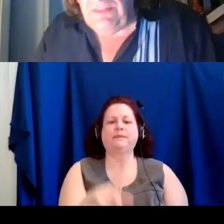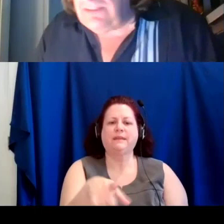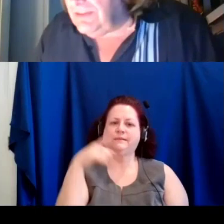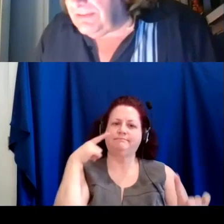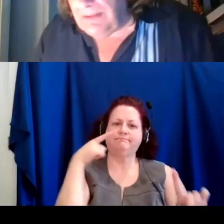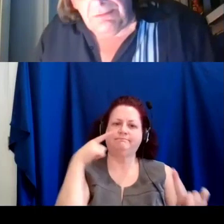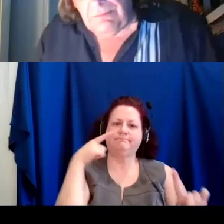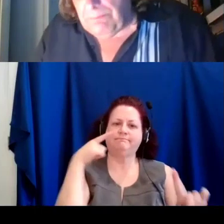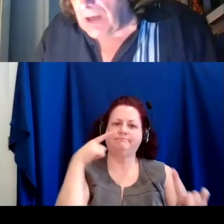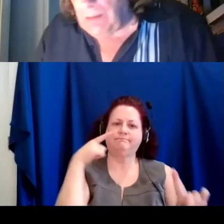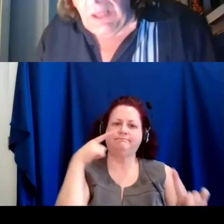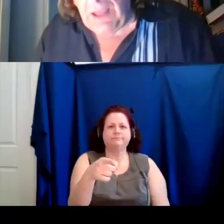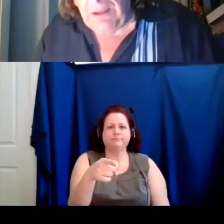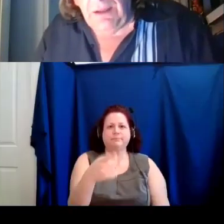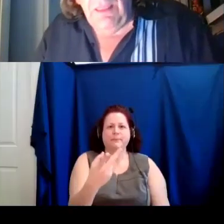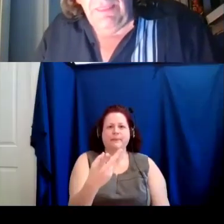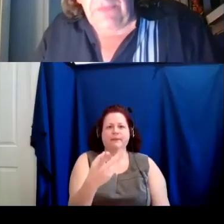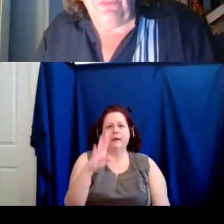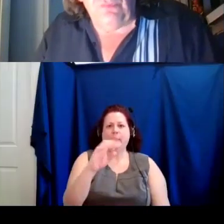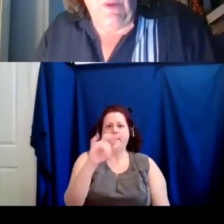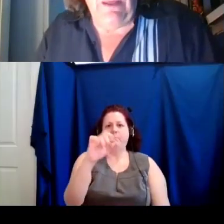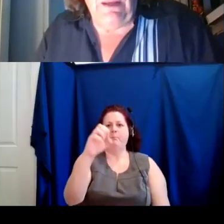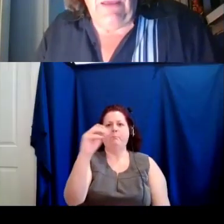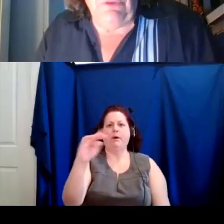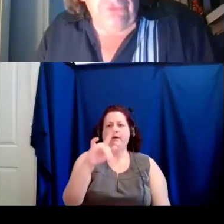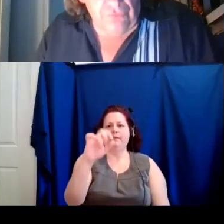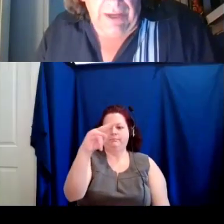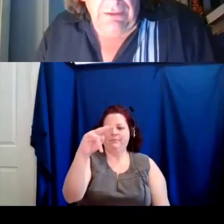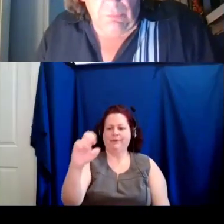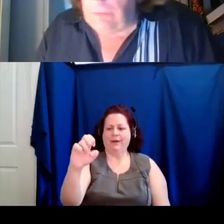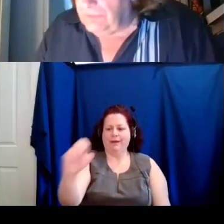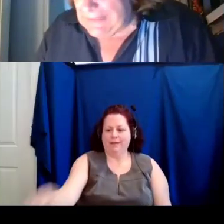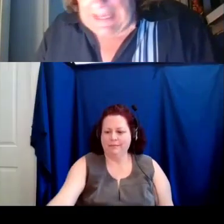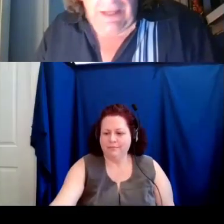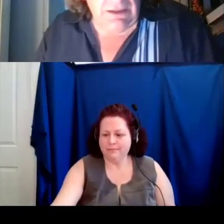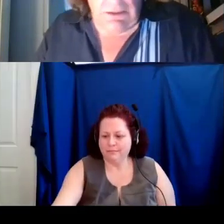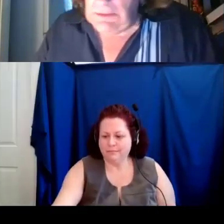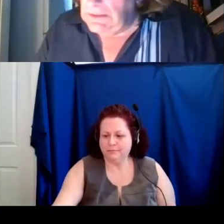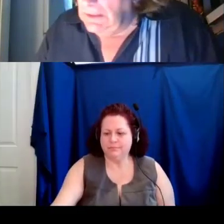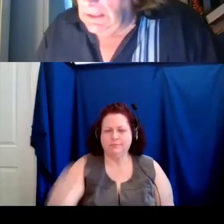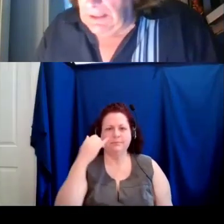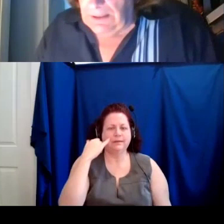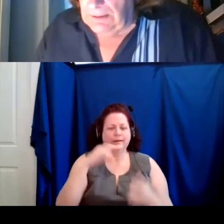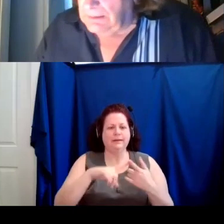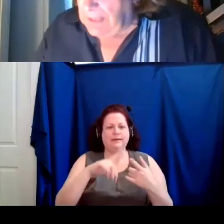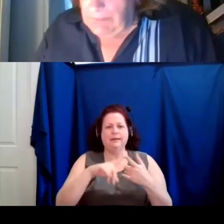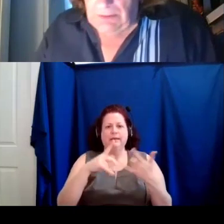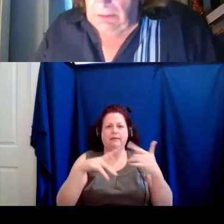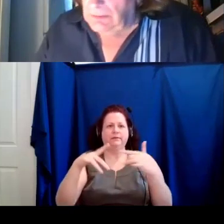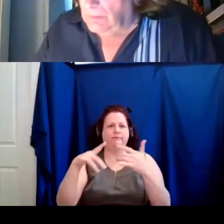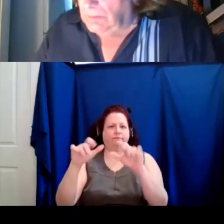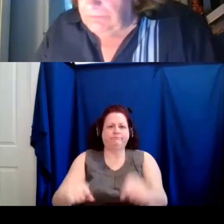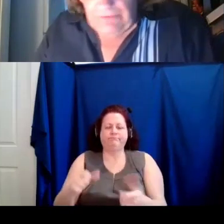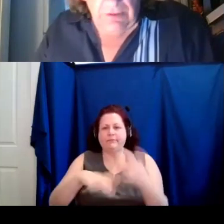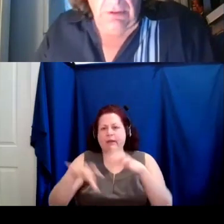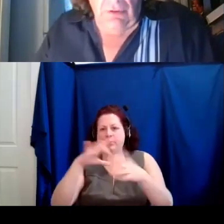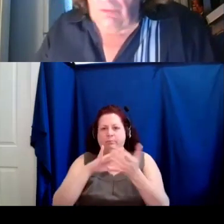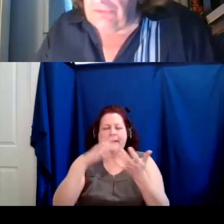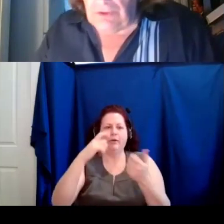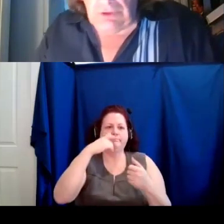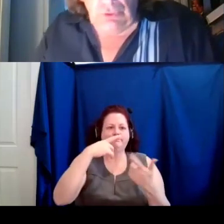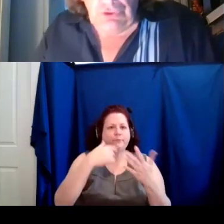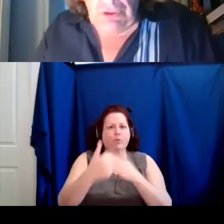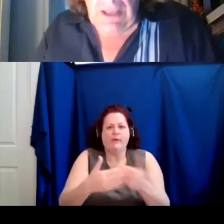the bottom line. This is when a restraint, whether it's mechanical, chemical, or physical,